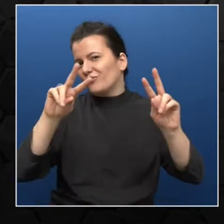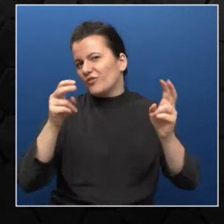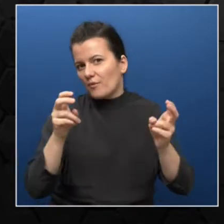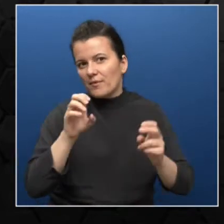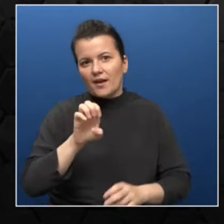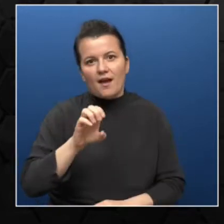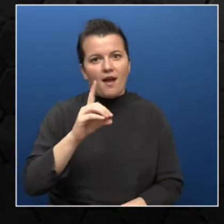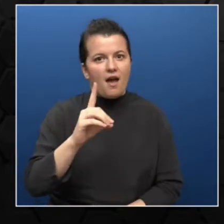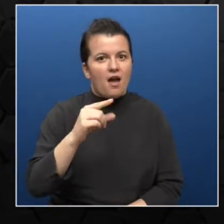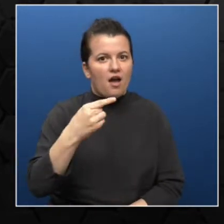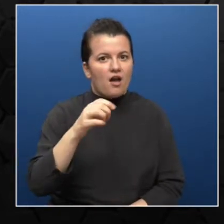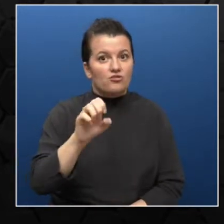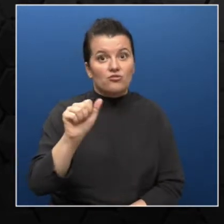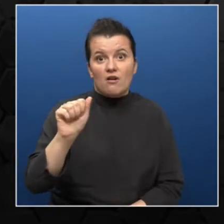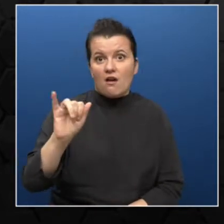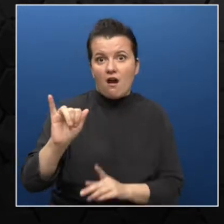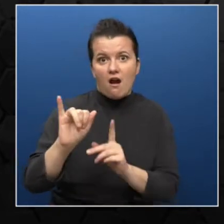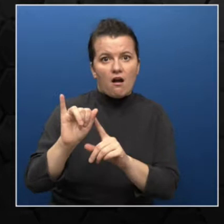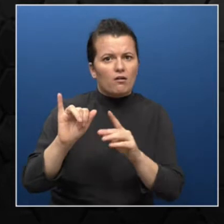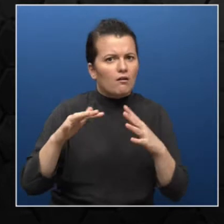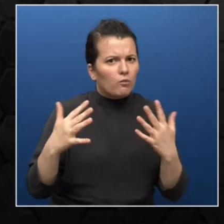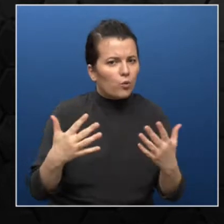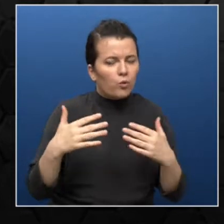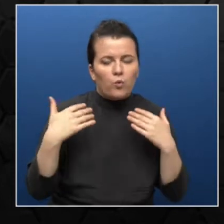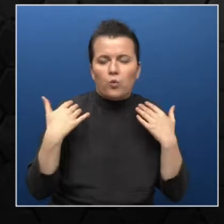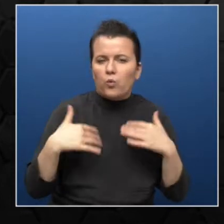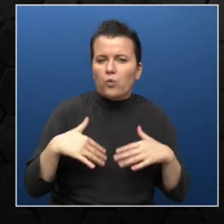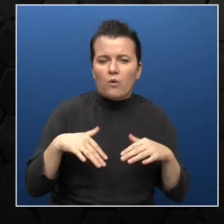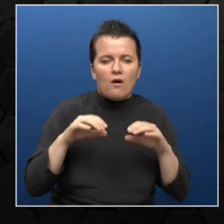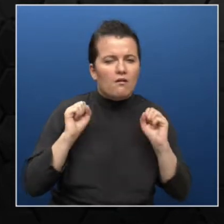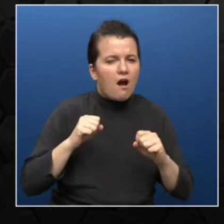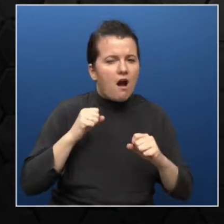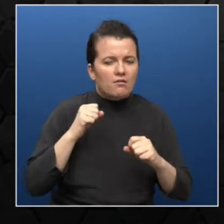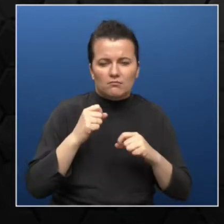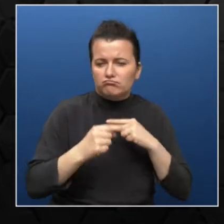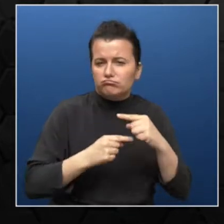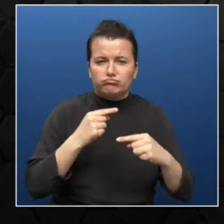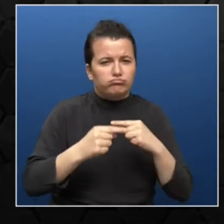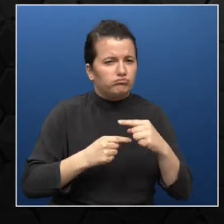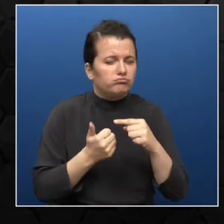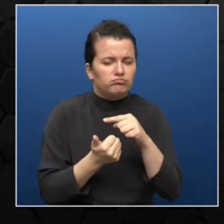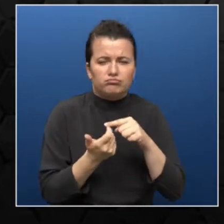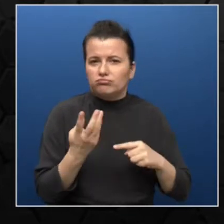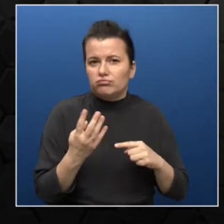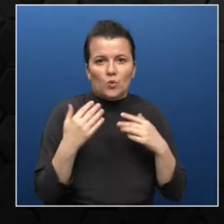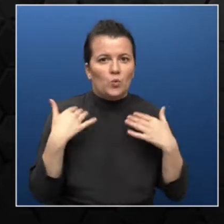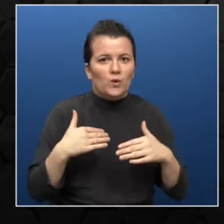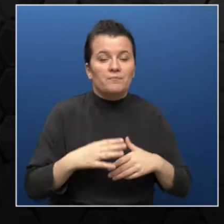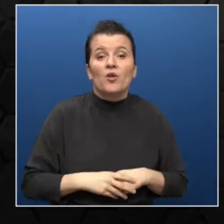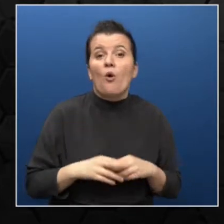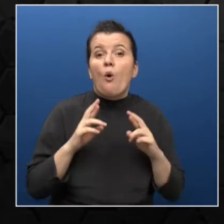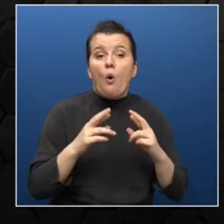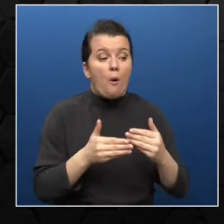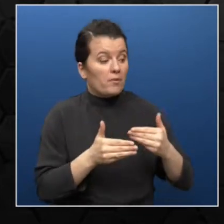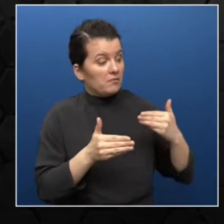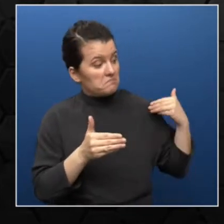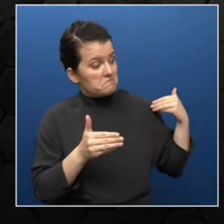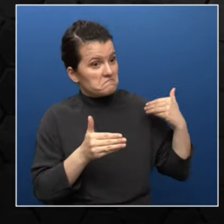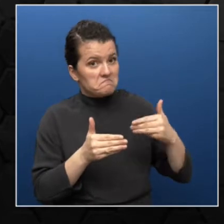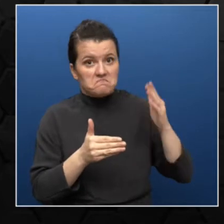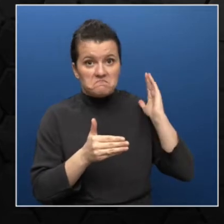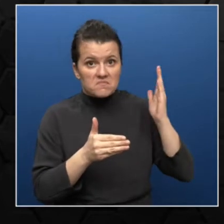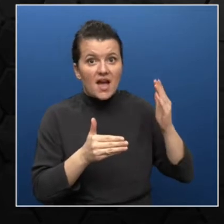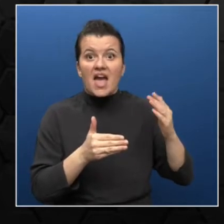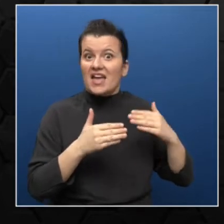fantastic applications. And so hope you have enjoyed all the sessions up till now, and you'll be enjoying mine as